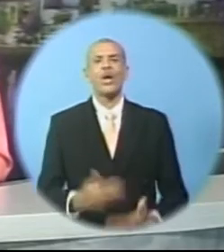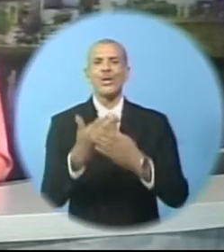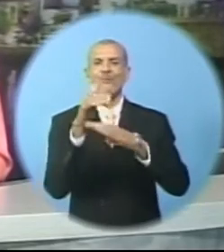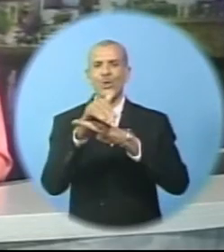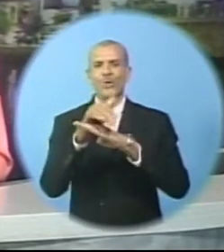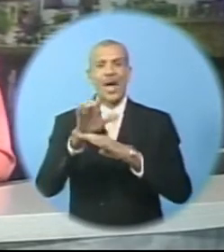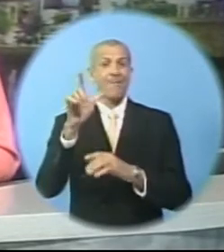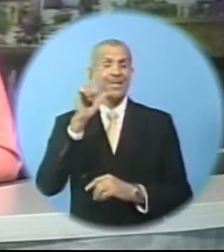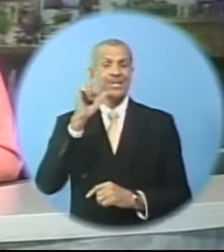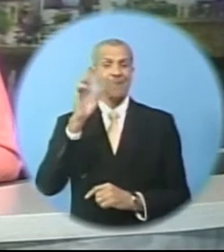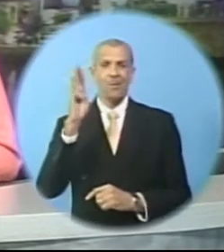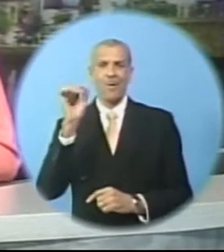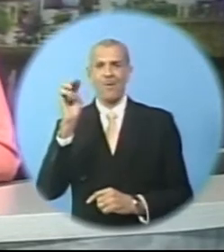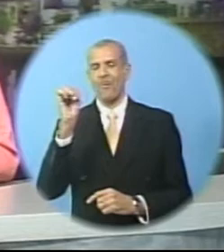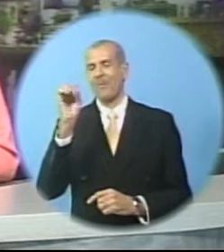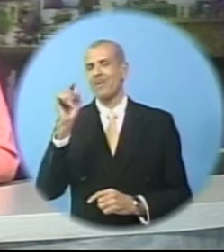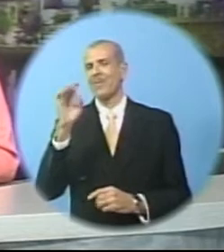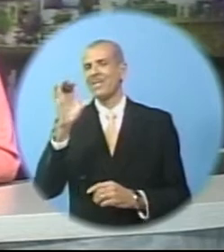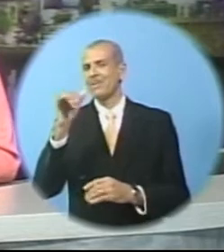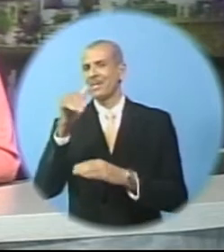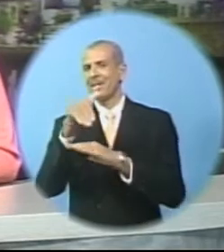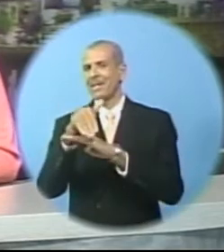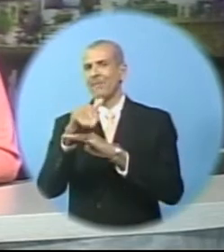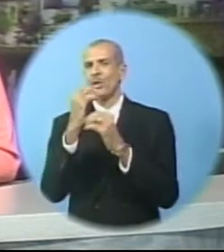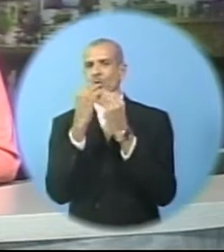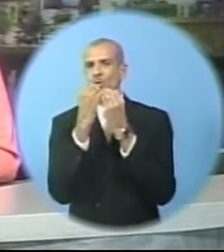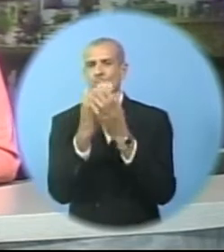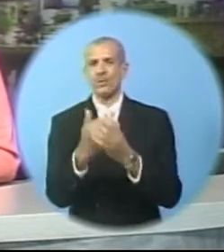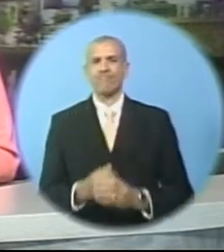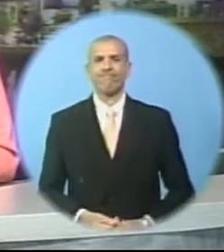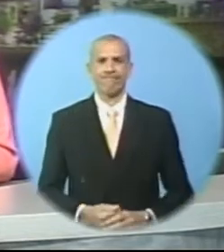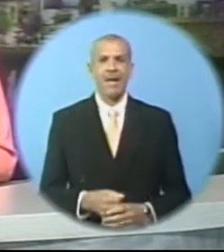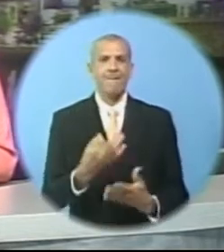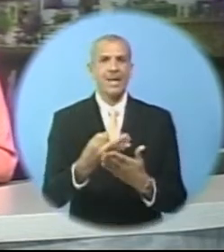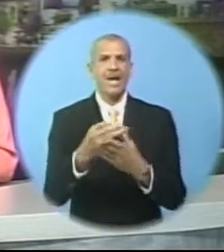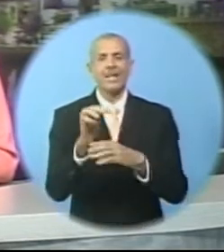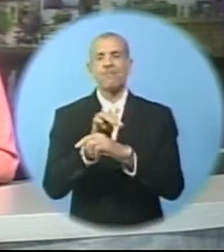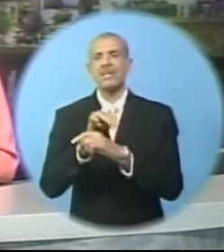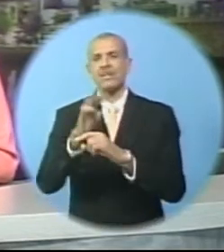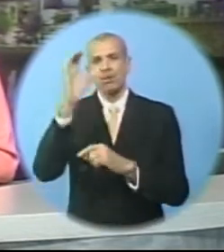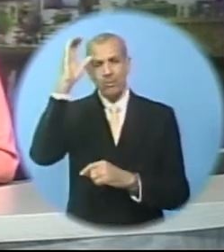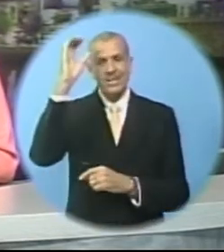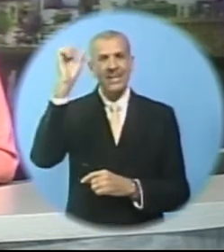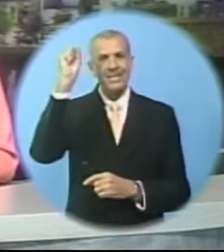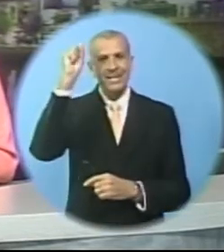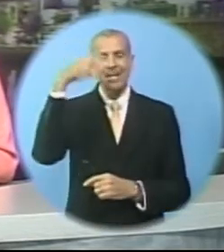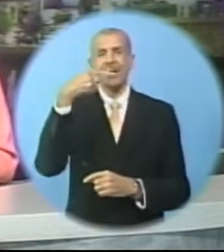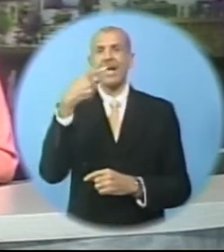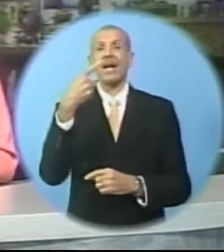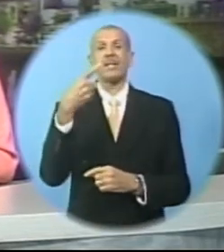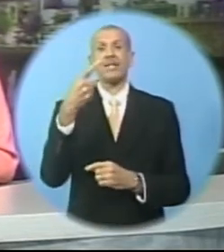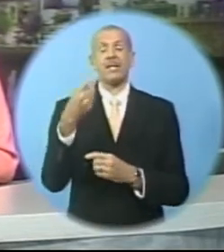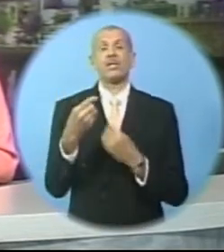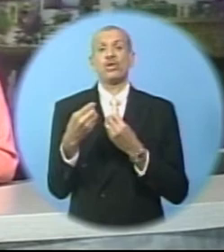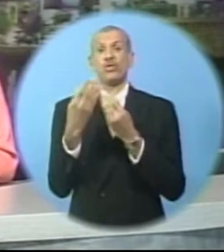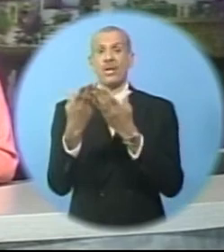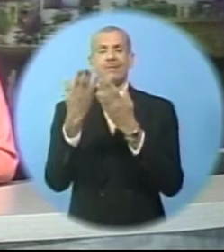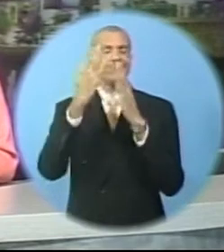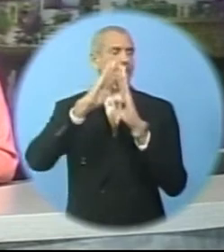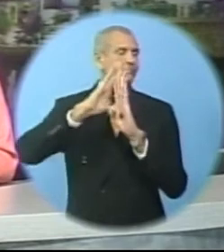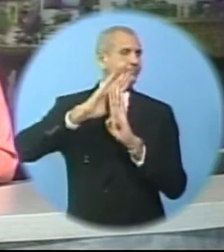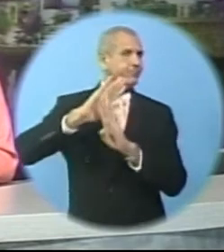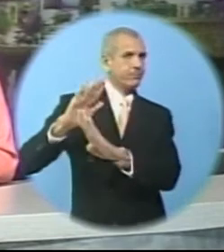Very good evening. I'm Lisa Broom with the CBC Evening News. Finance Minister Chris Sinclair has rejected suggestions that this